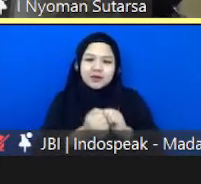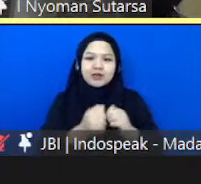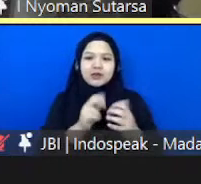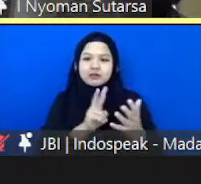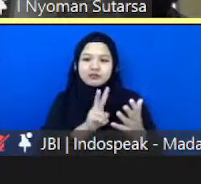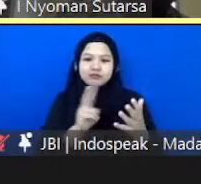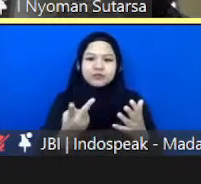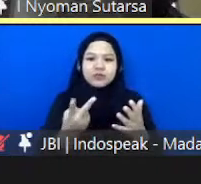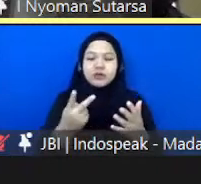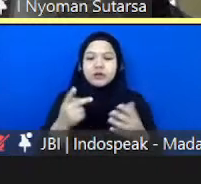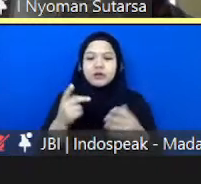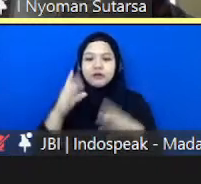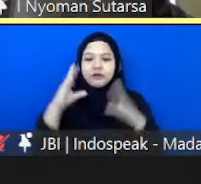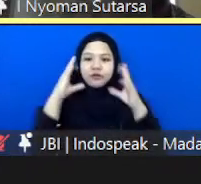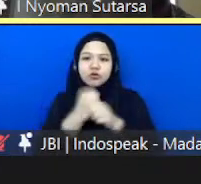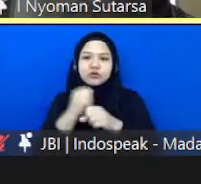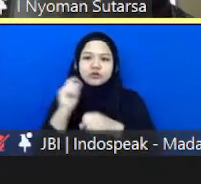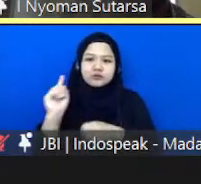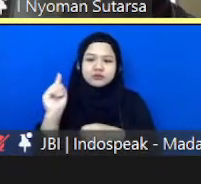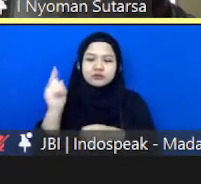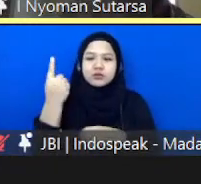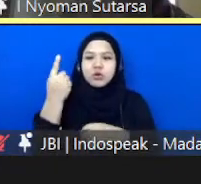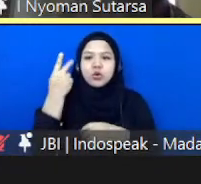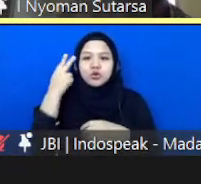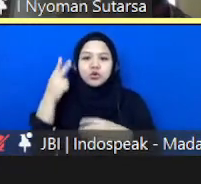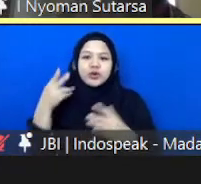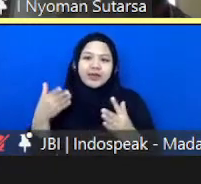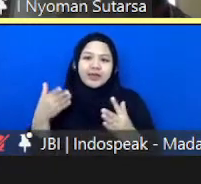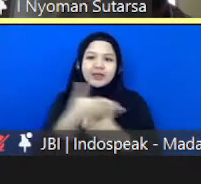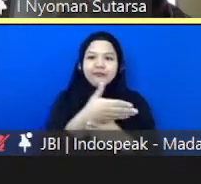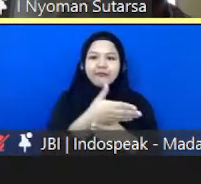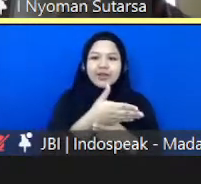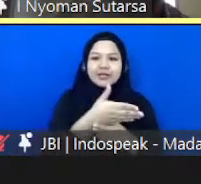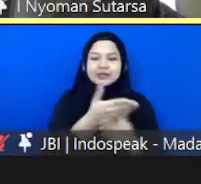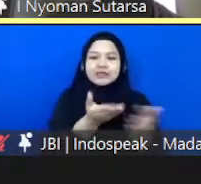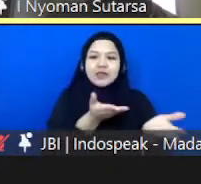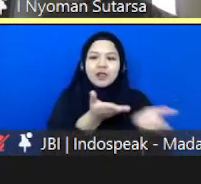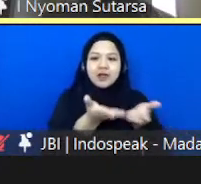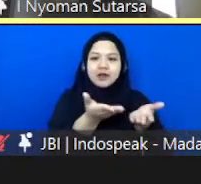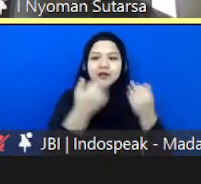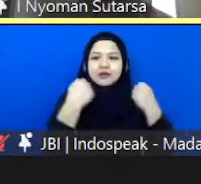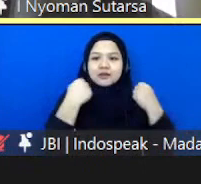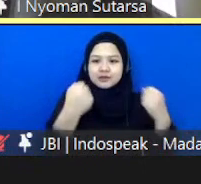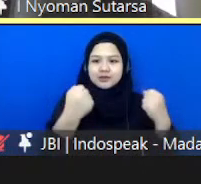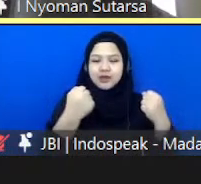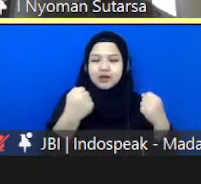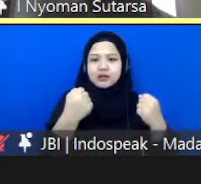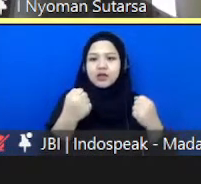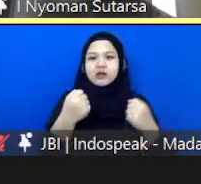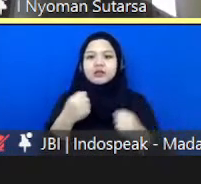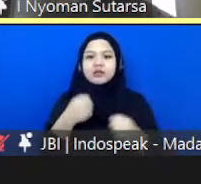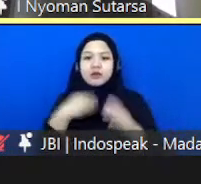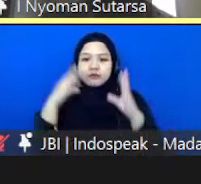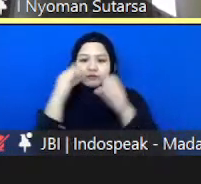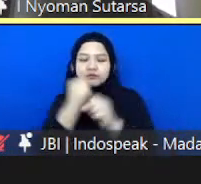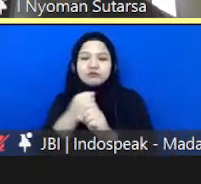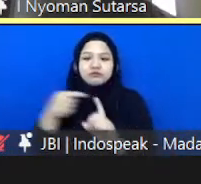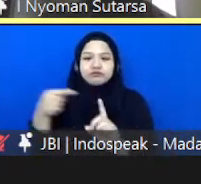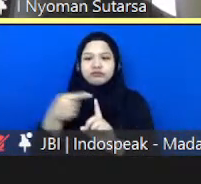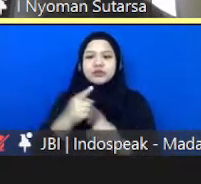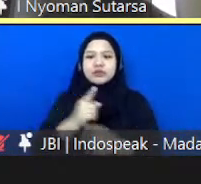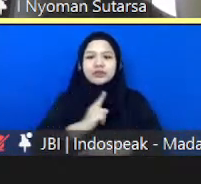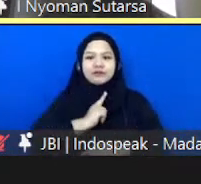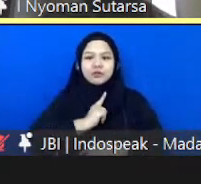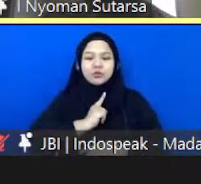the primary focus of the health system intervention, and also in providing health services to the individuals, the conception of